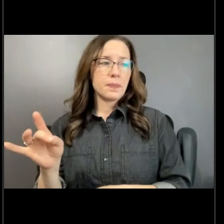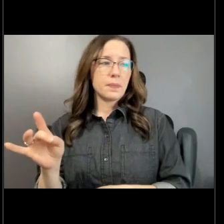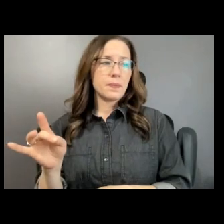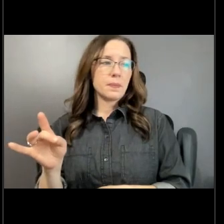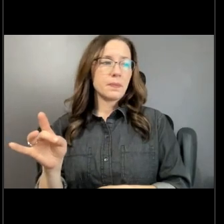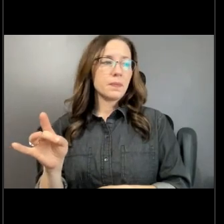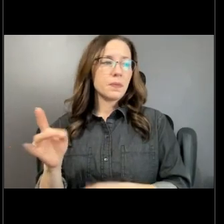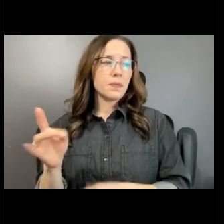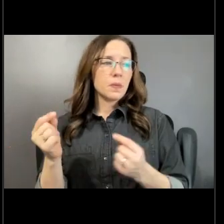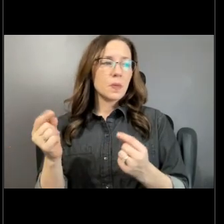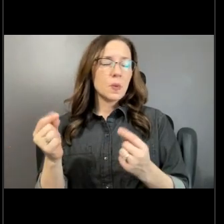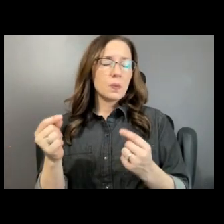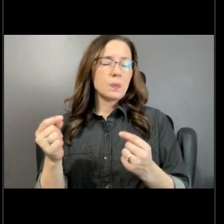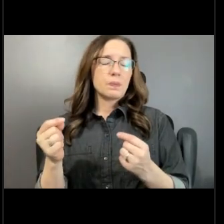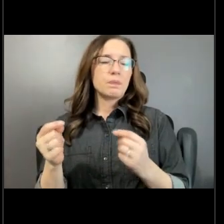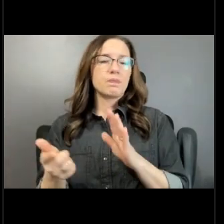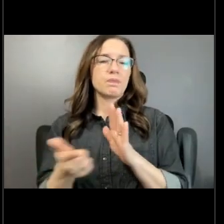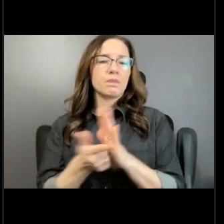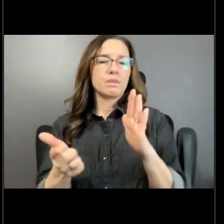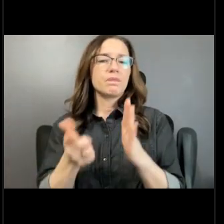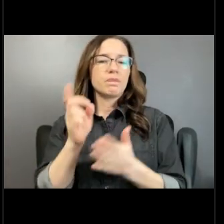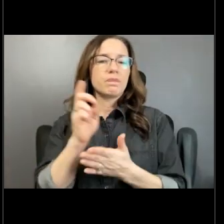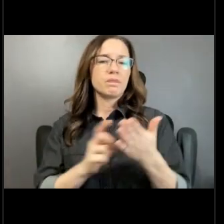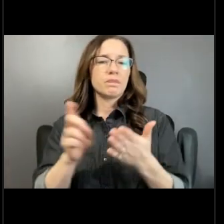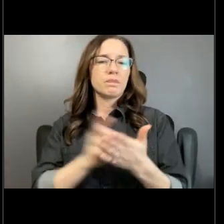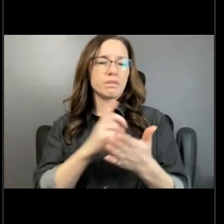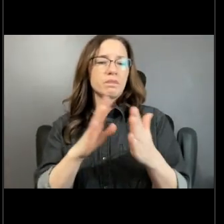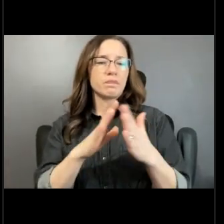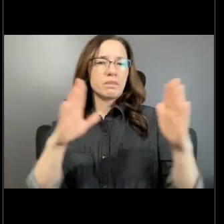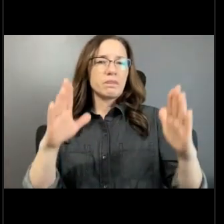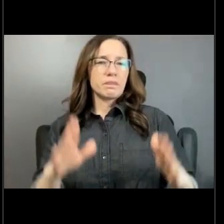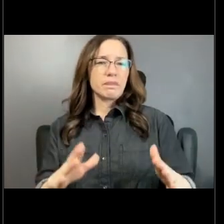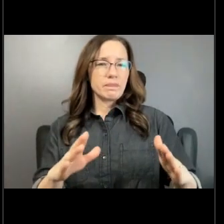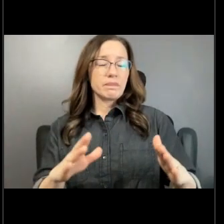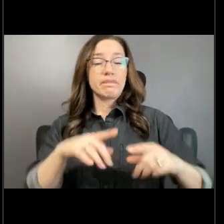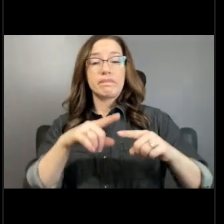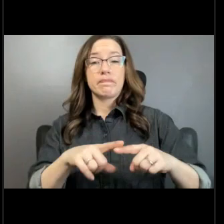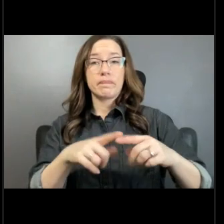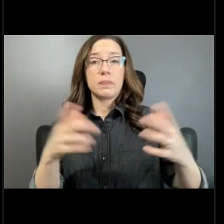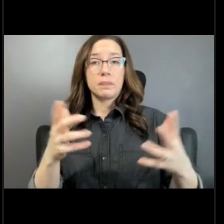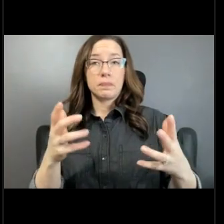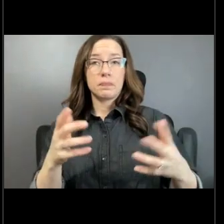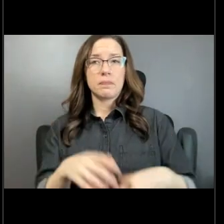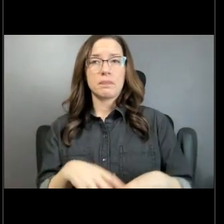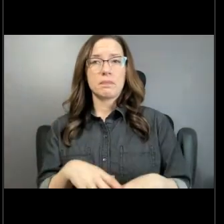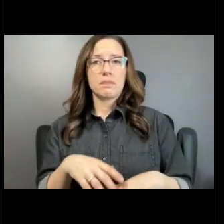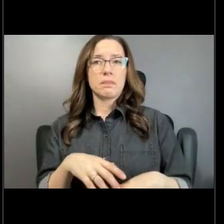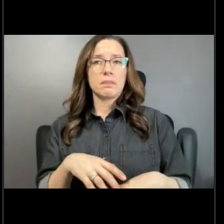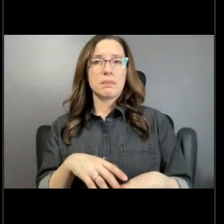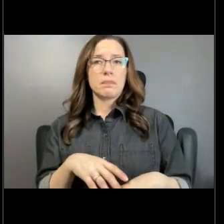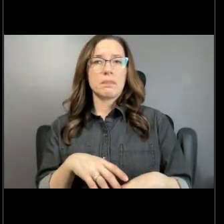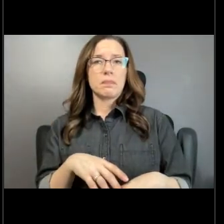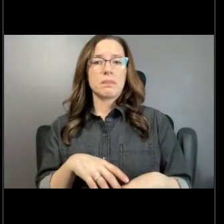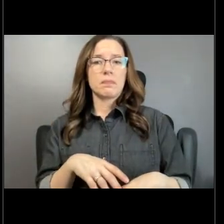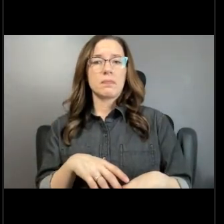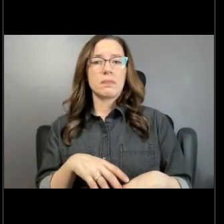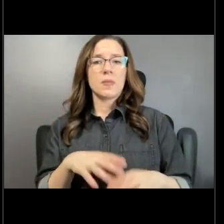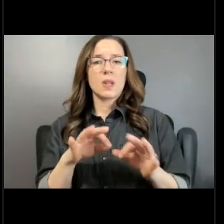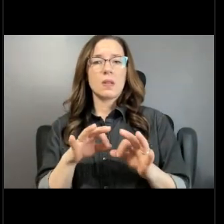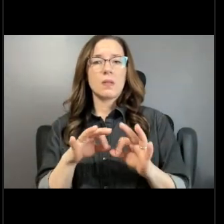prohibit discriminatory housing practices based on familial status